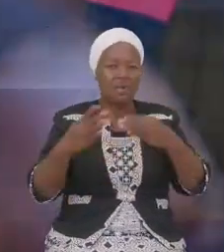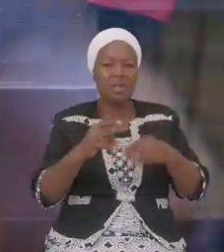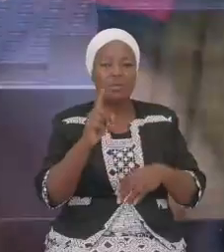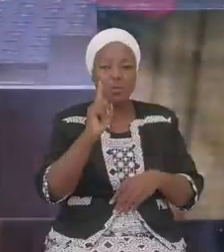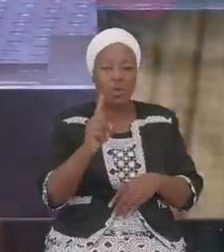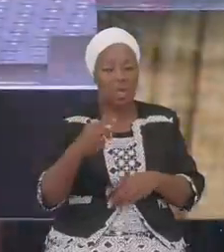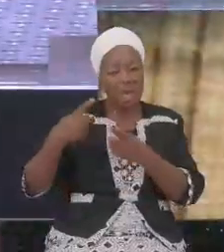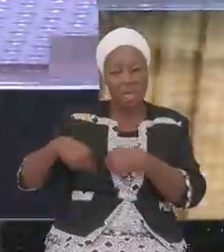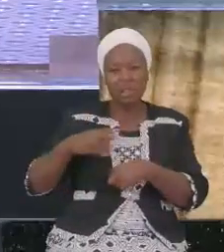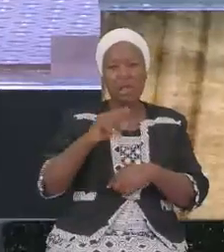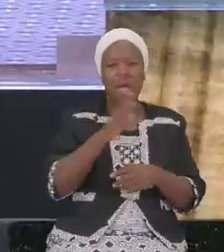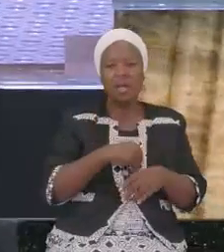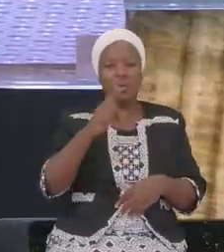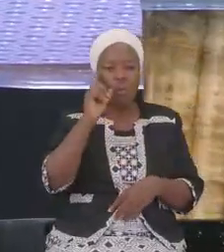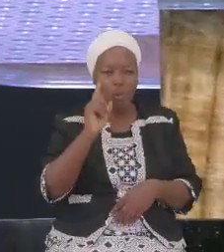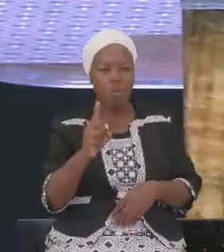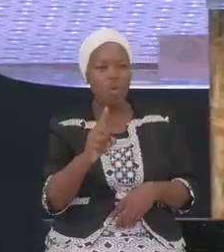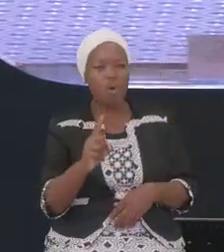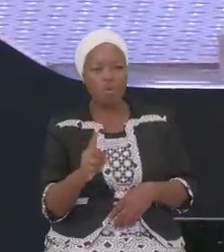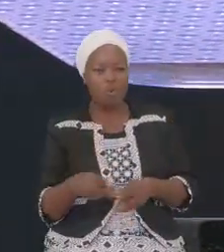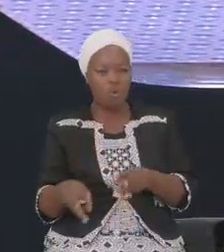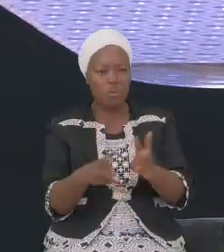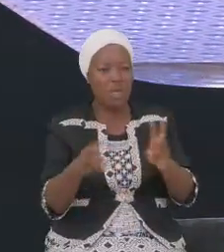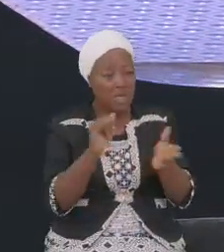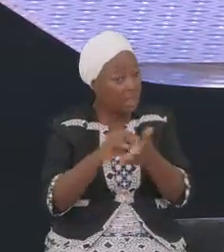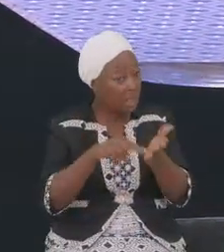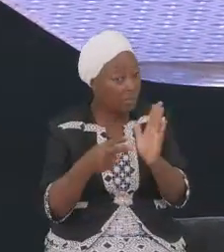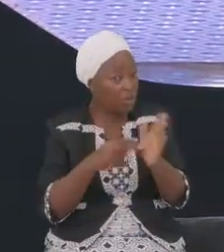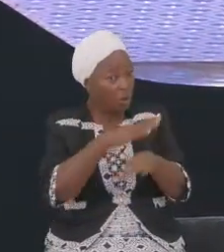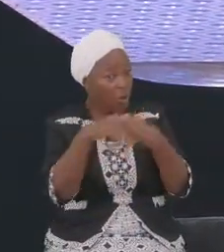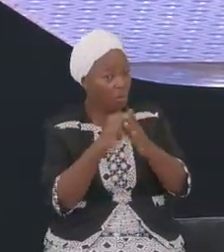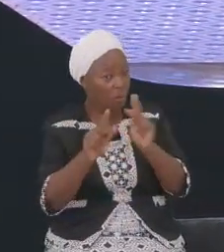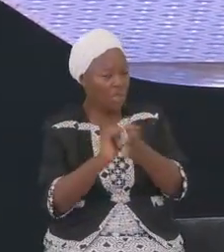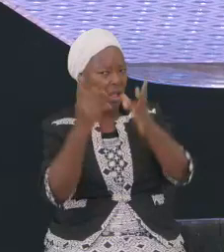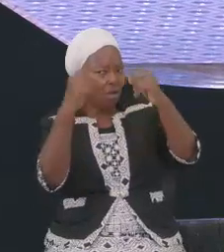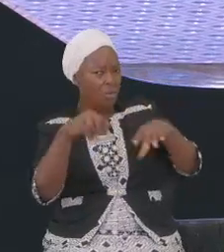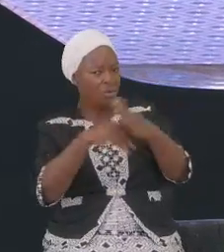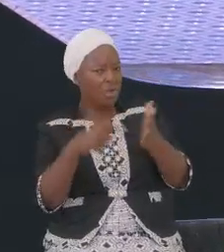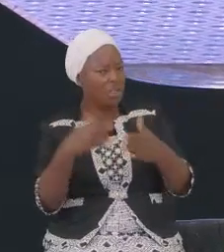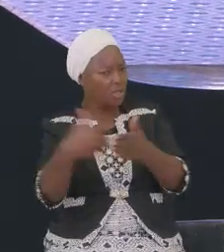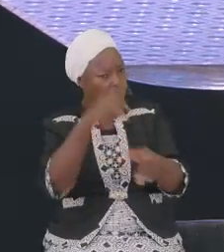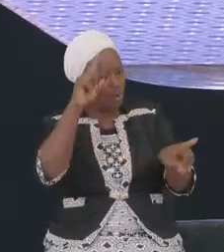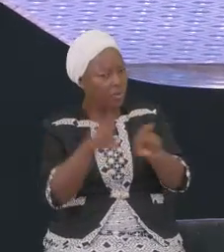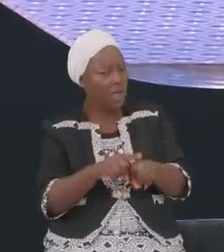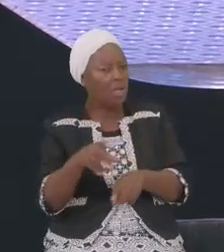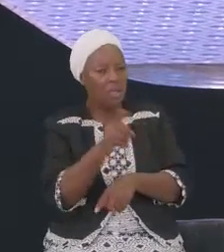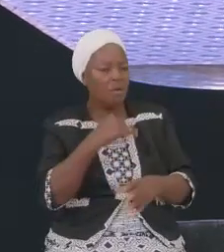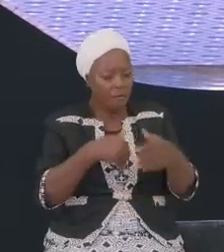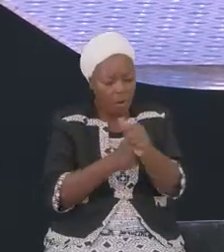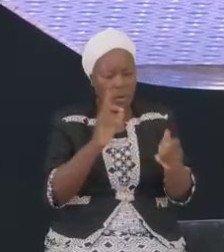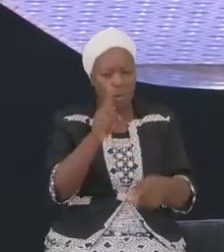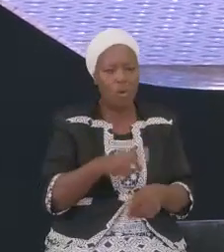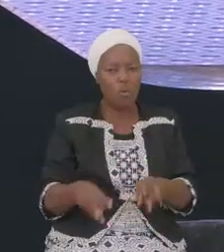way. One way, that is, all the people that come into this new covenant, they'll follow one way,